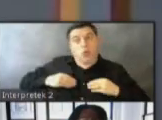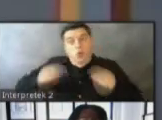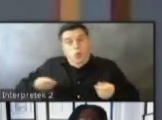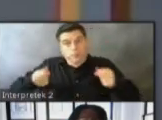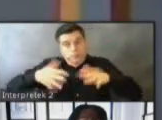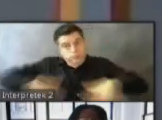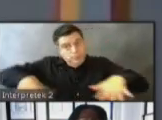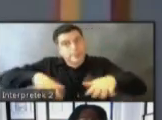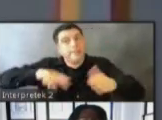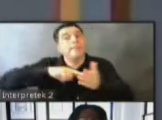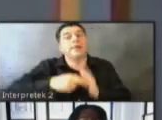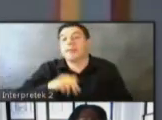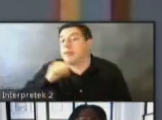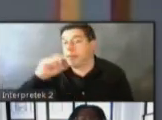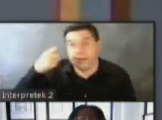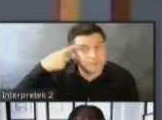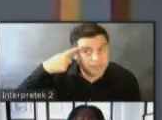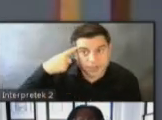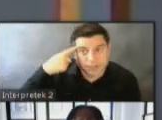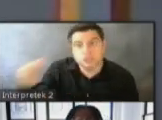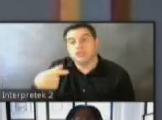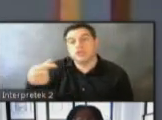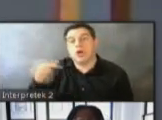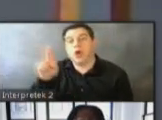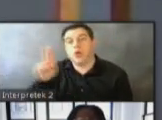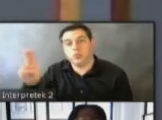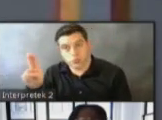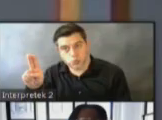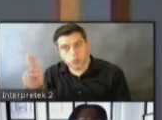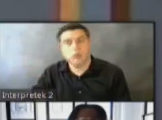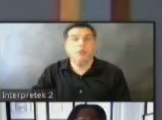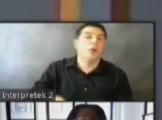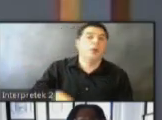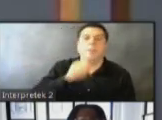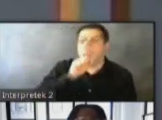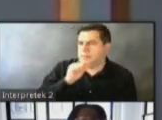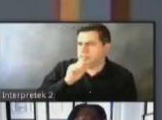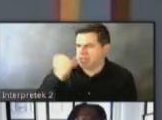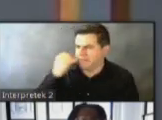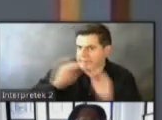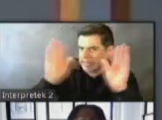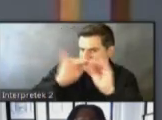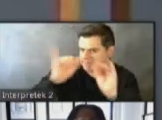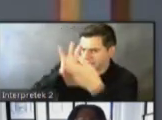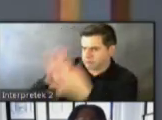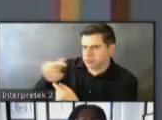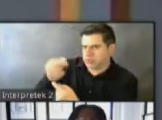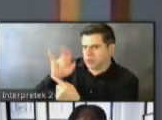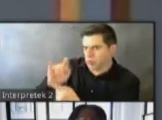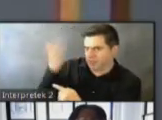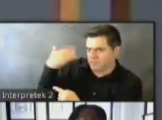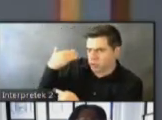GRU. I don't know if we were explicit about that before, but that's certainly my intent, that when I say City of Gainesville, I don't just